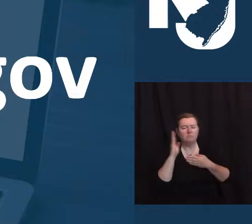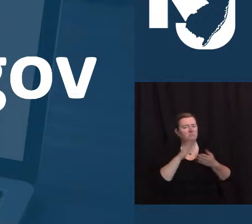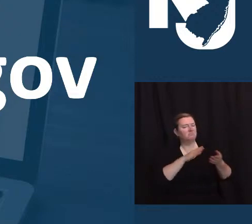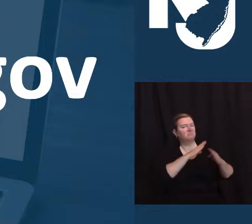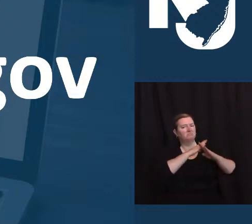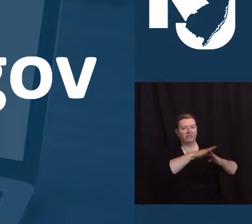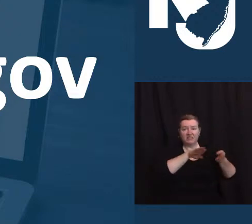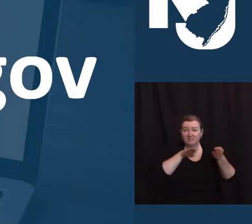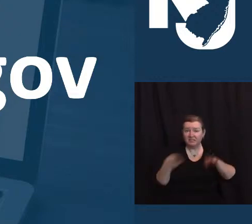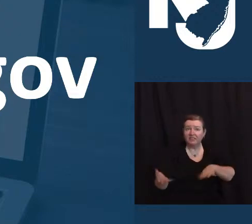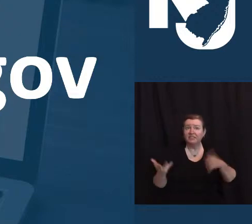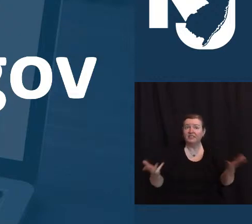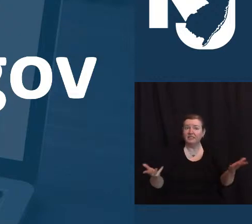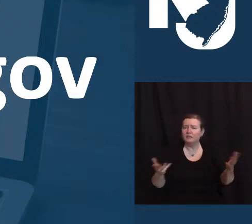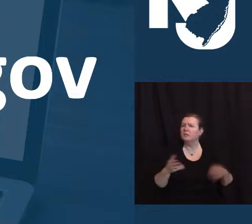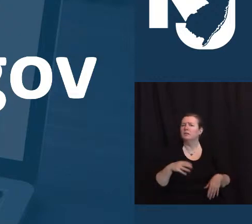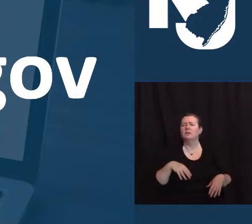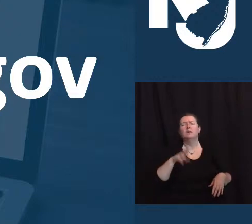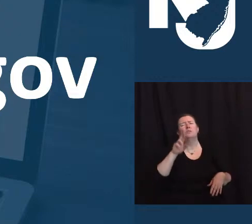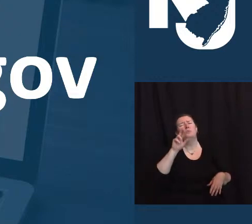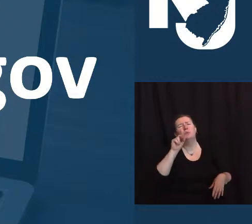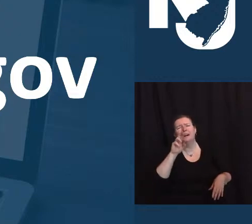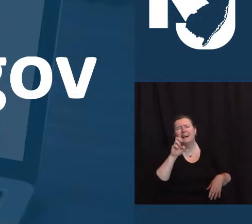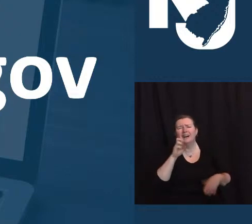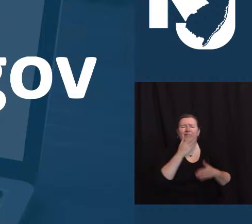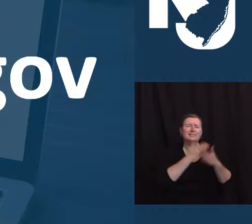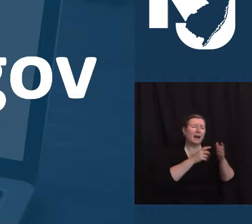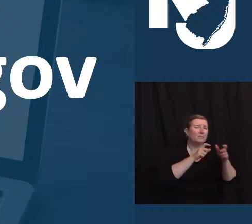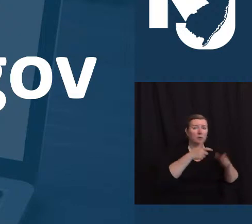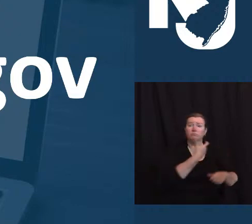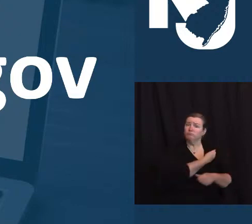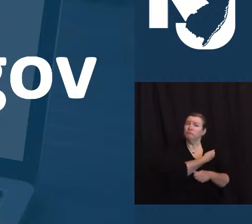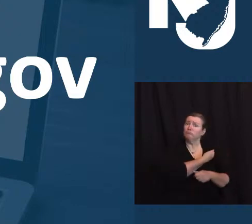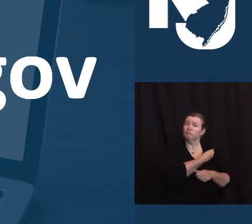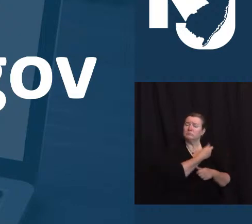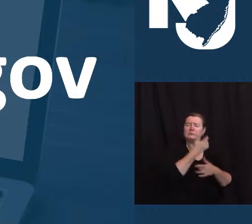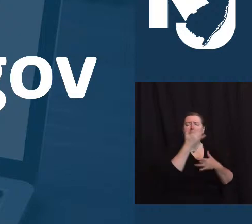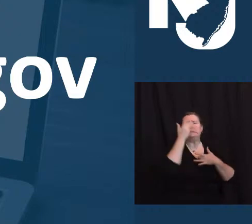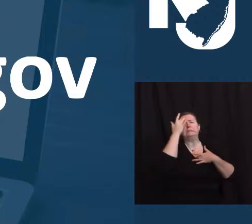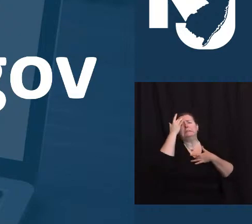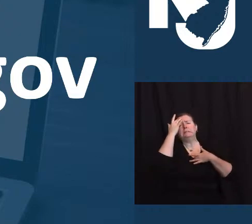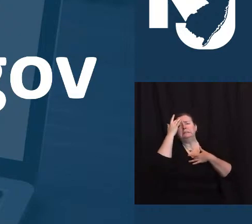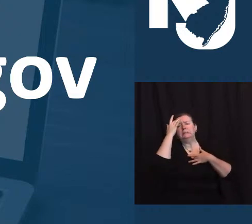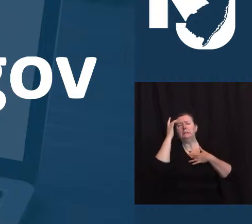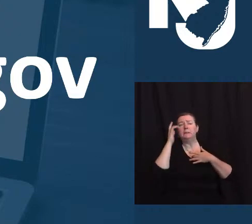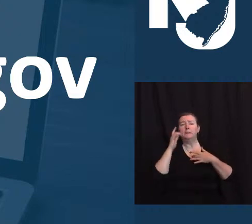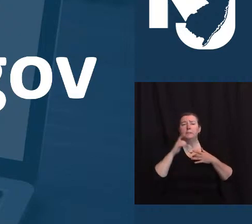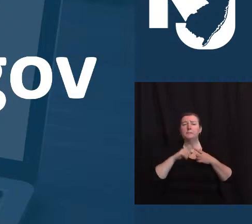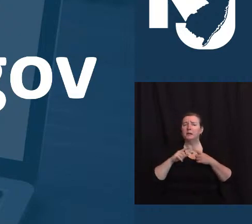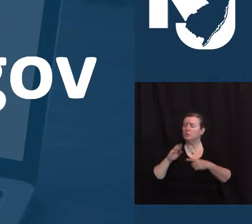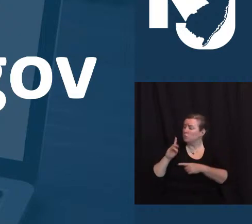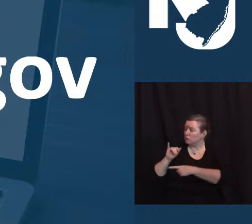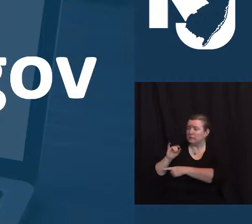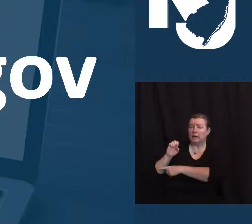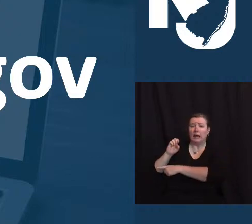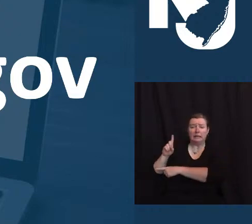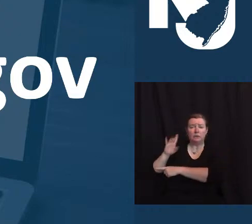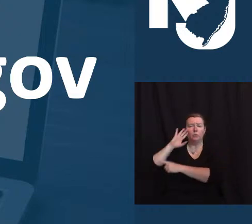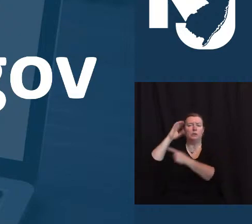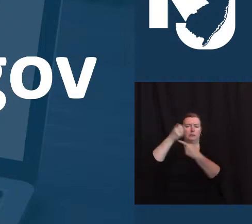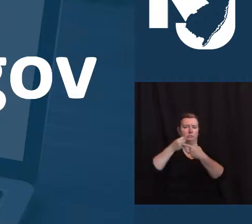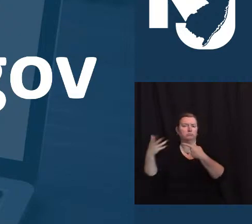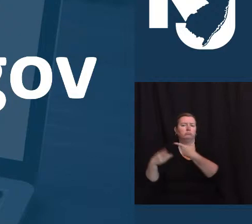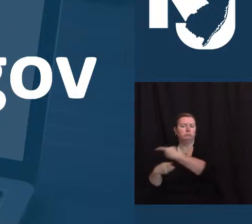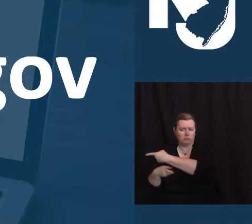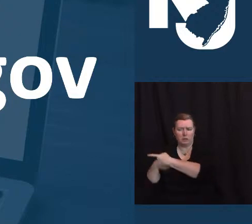rare cases of vaccinated folks falling ill. I know both Judy and Ed will provide some more information on these cases in a few